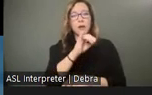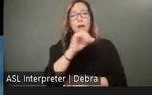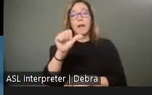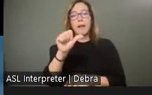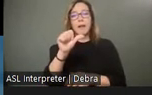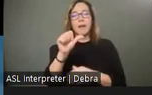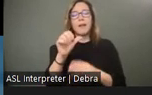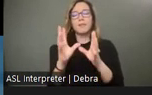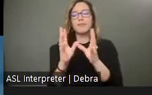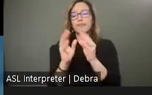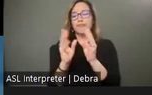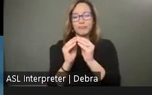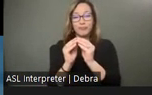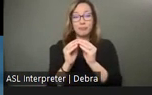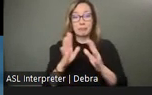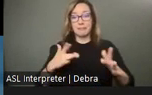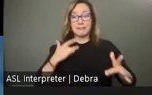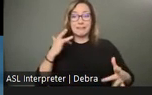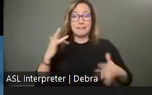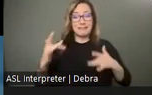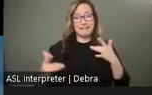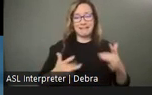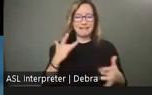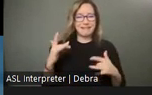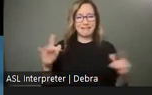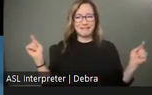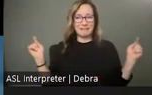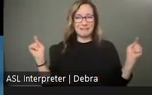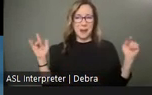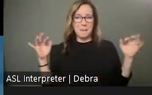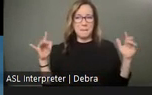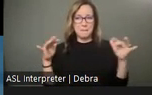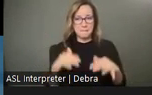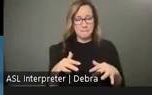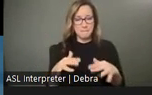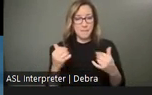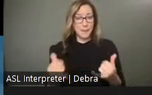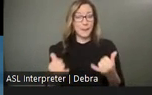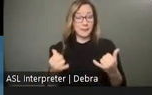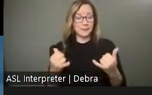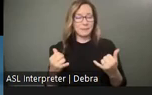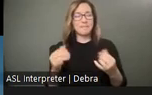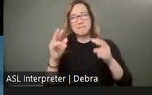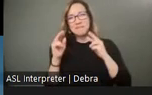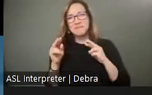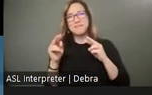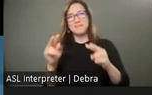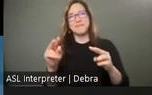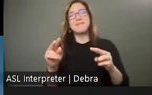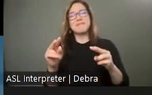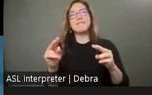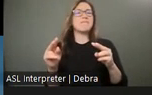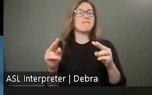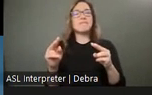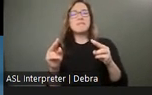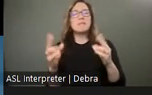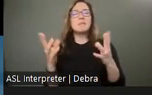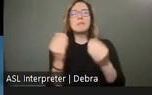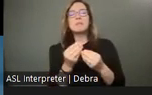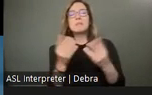We are excited to have you here with us today and look forward to sharing with you some of our